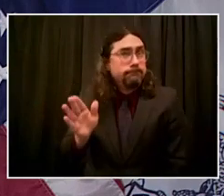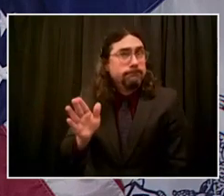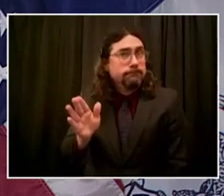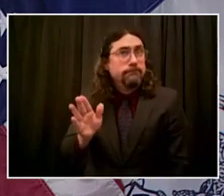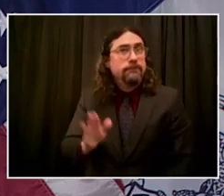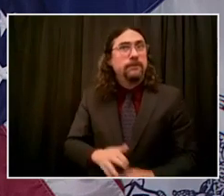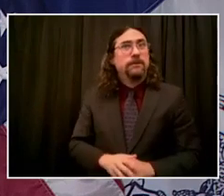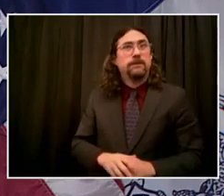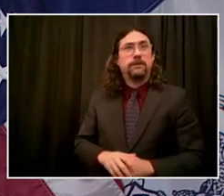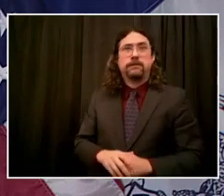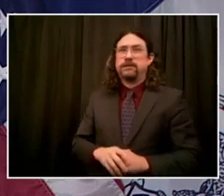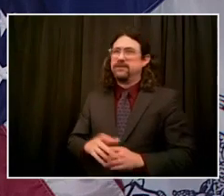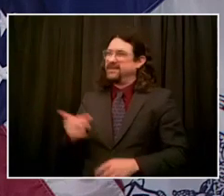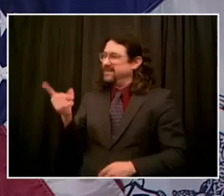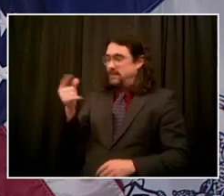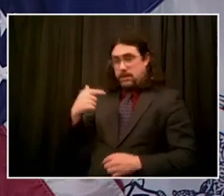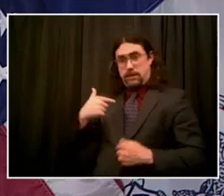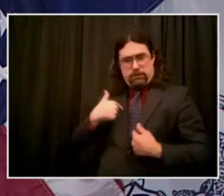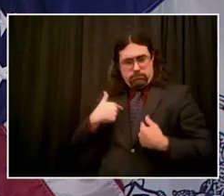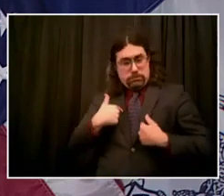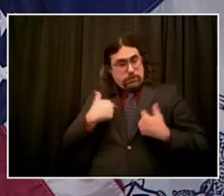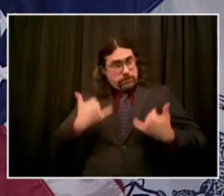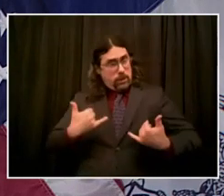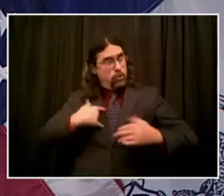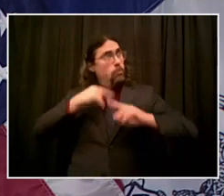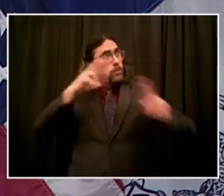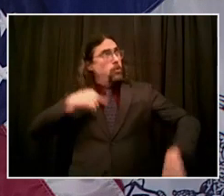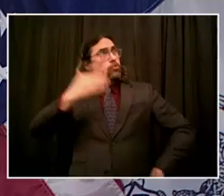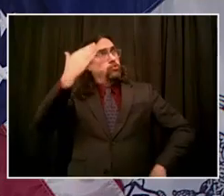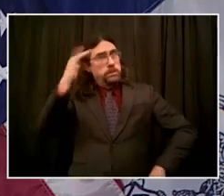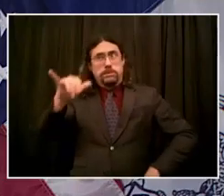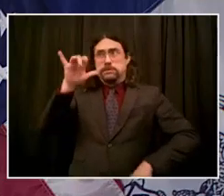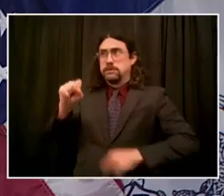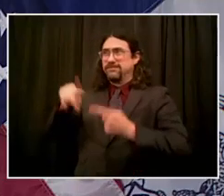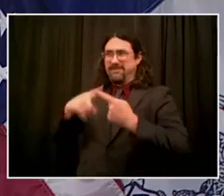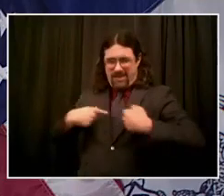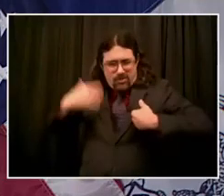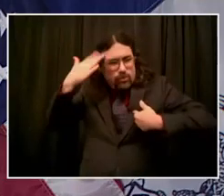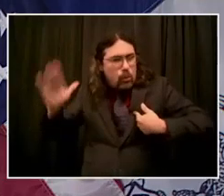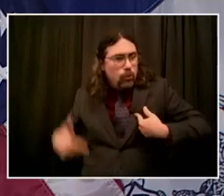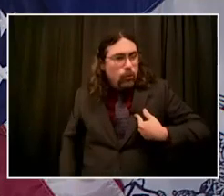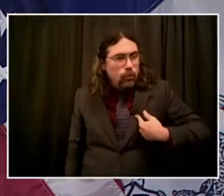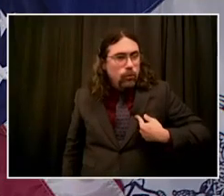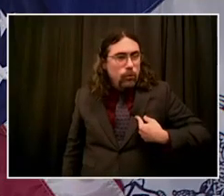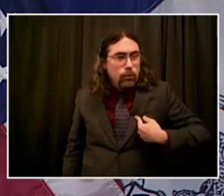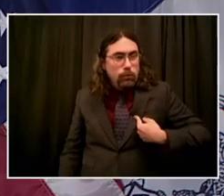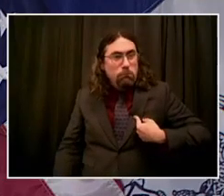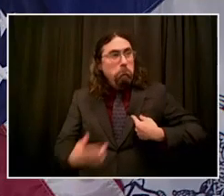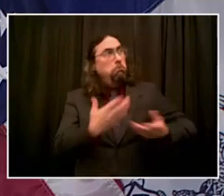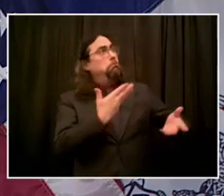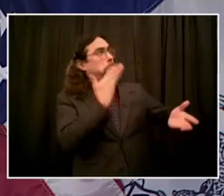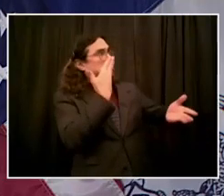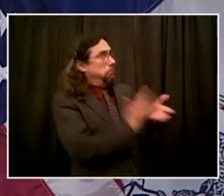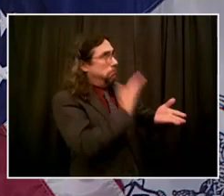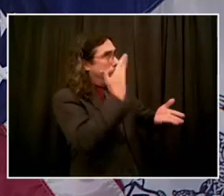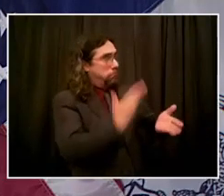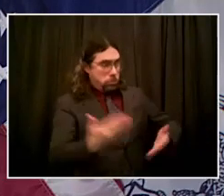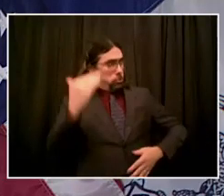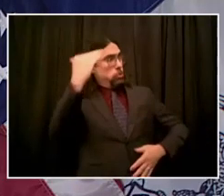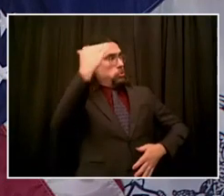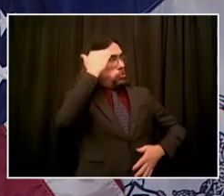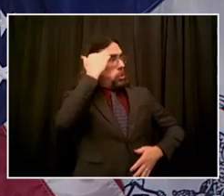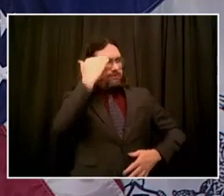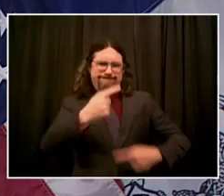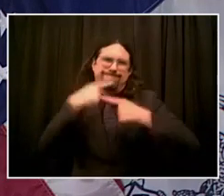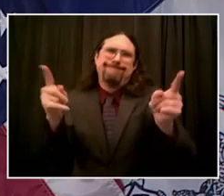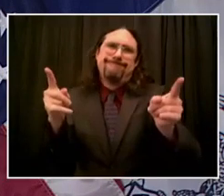handle it. Next, we have Mark Morales from CNN. Good morning, everybody. How you doing? Good.